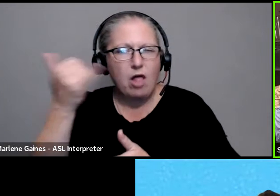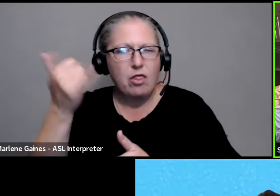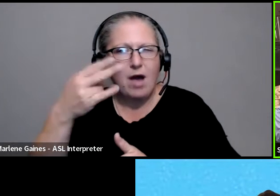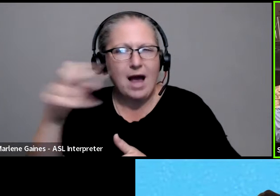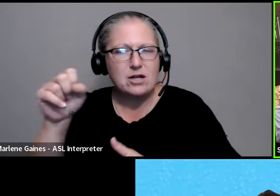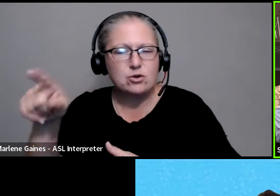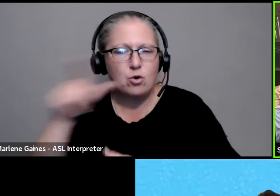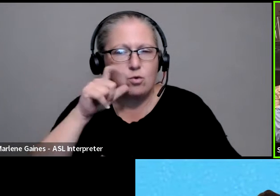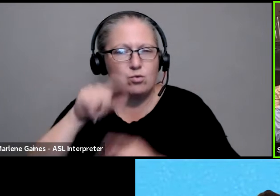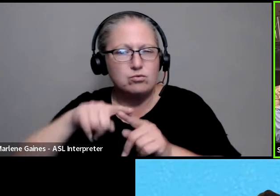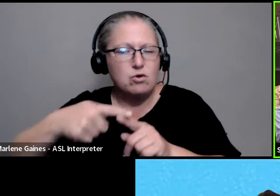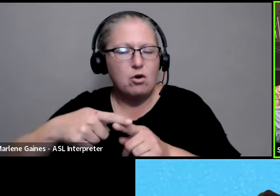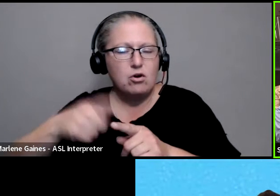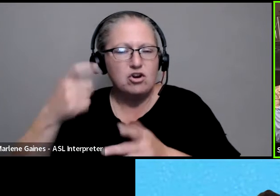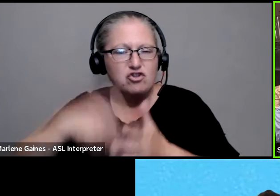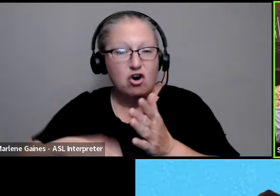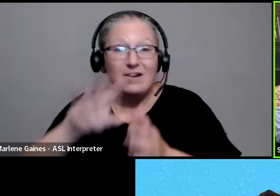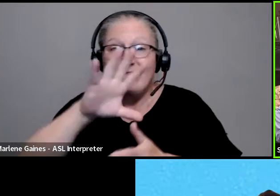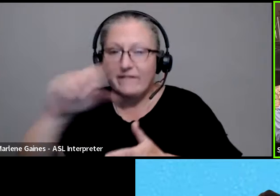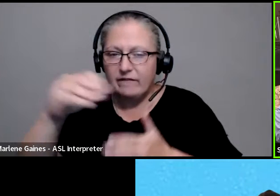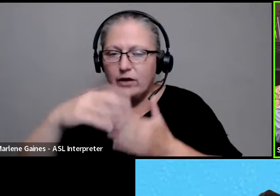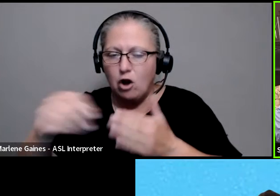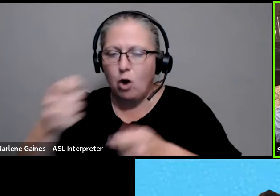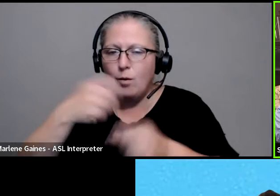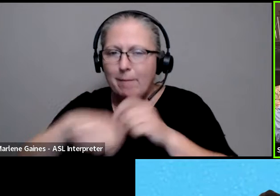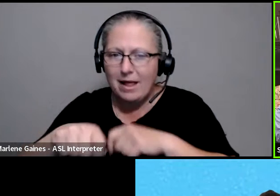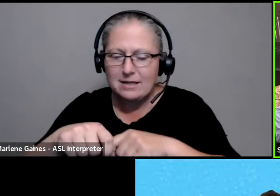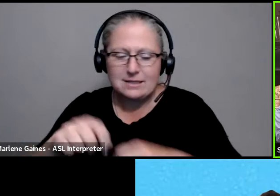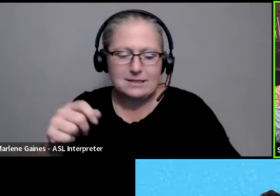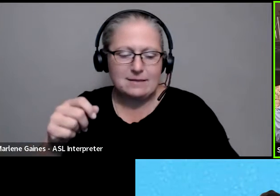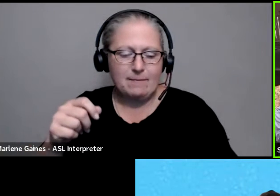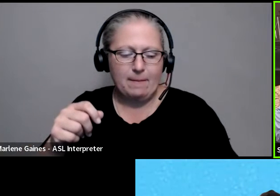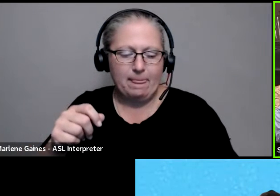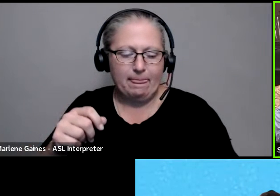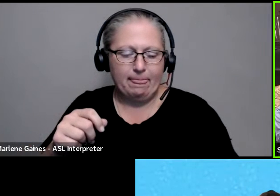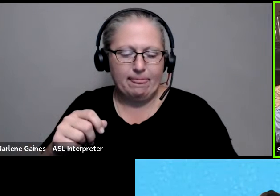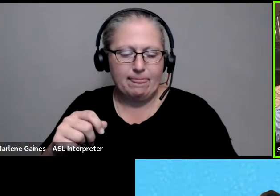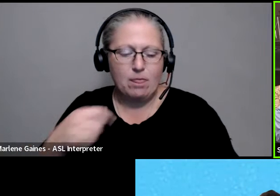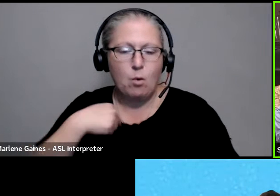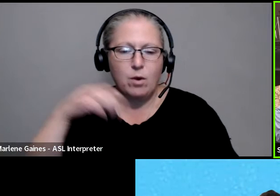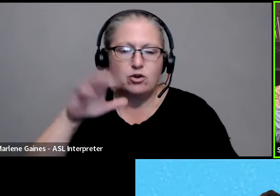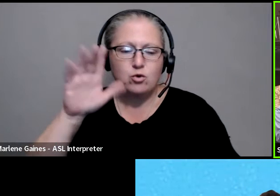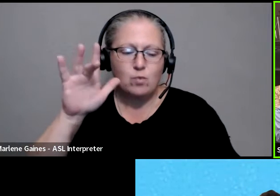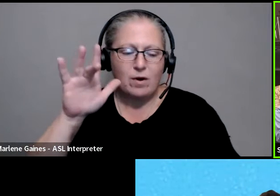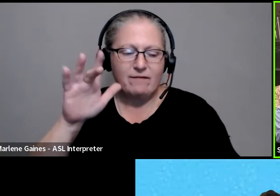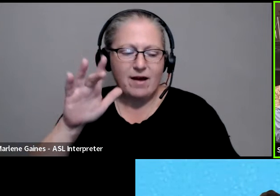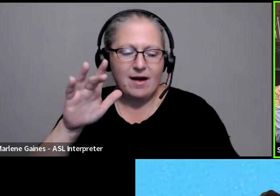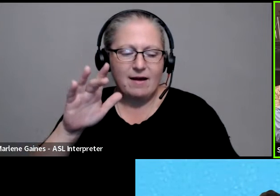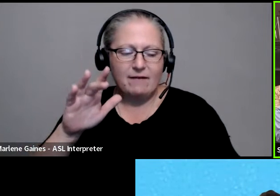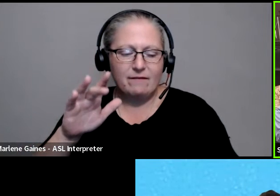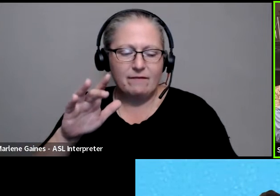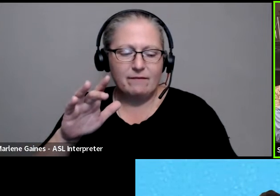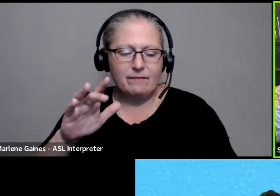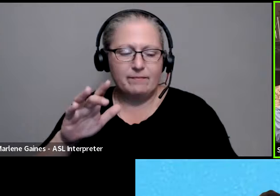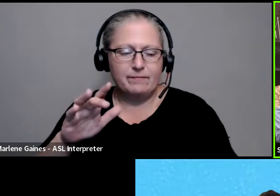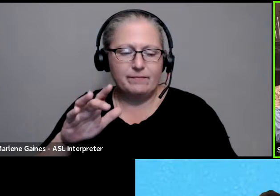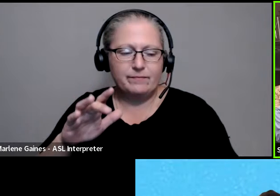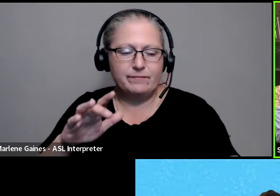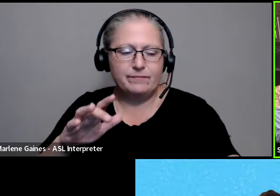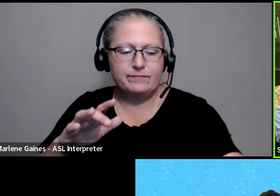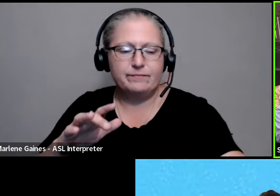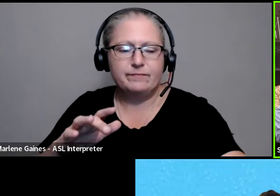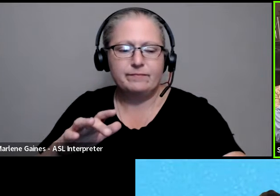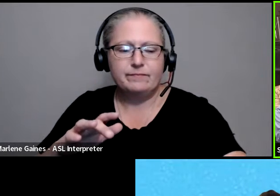that implemented charges $50 replacement. But we do 25. Also, if